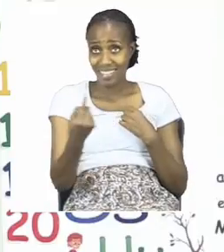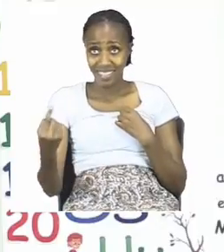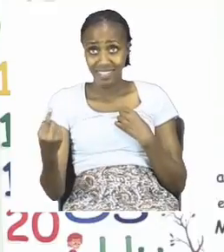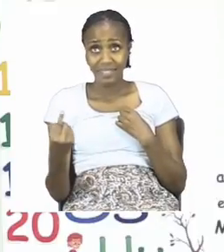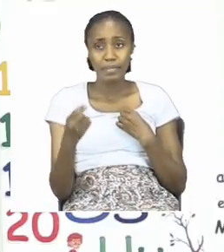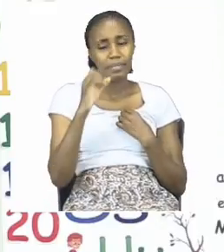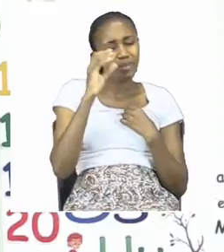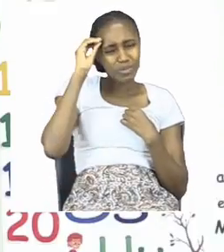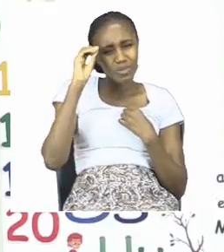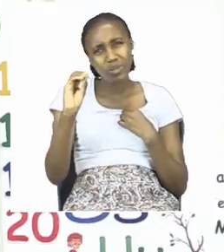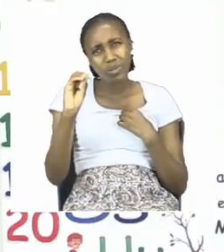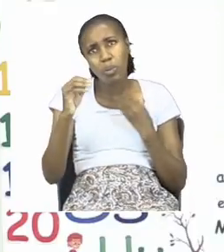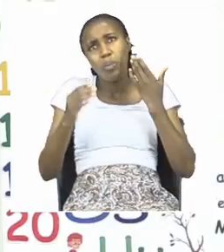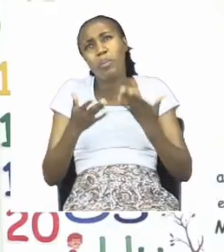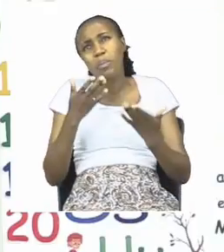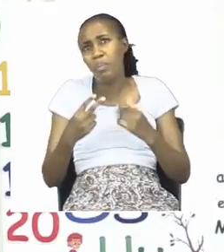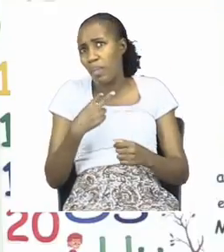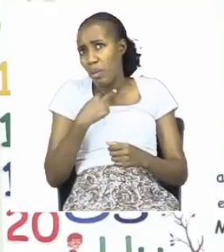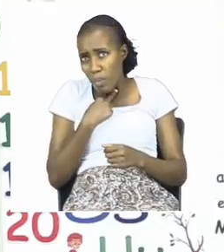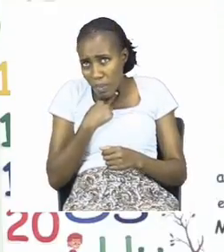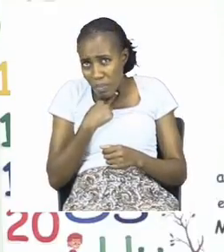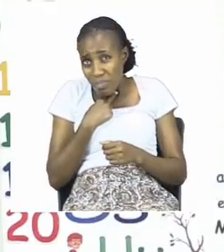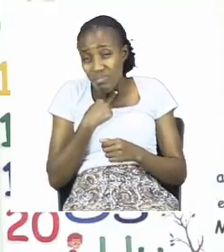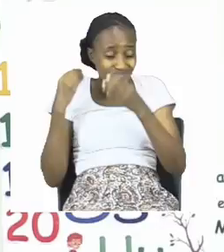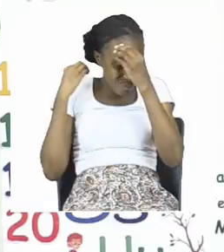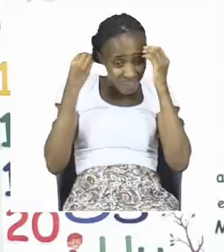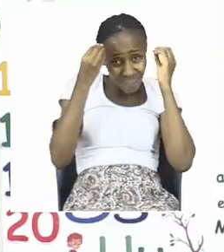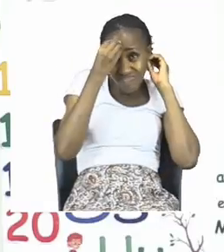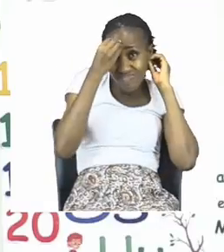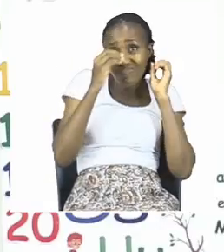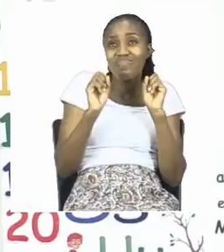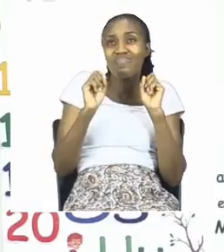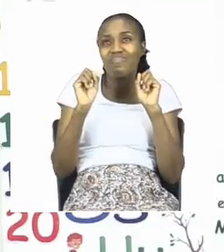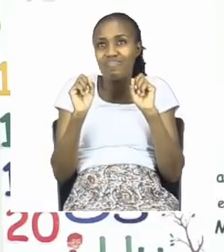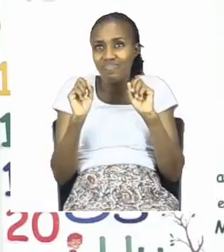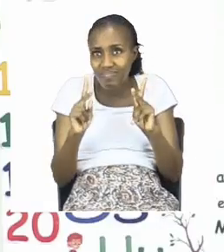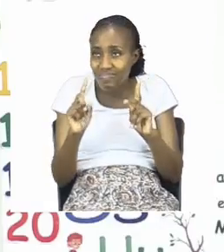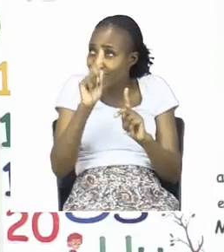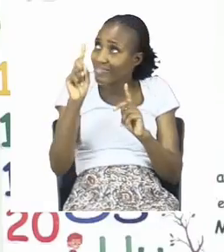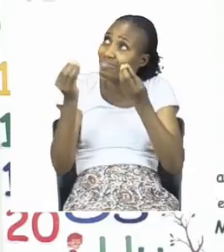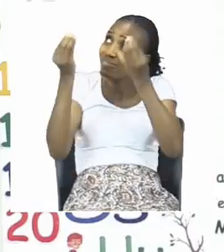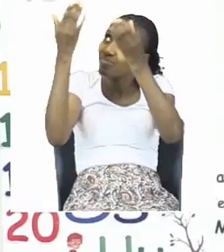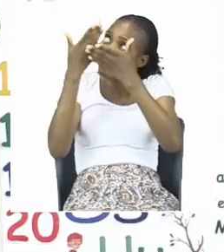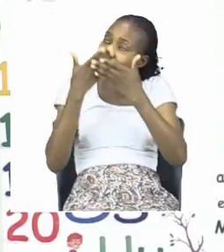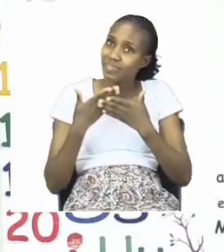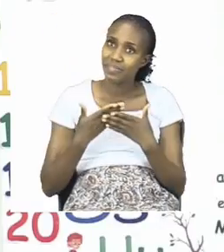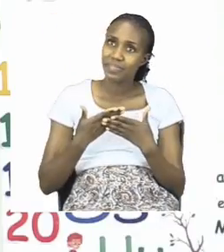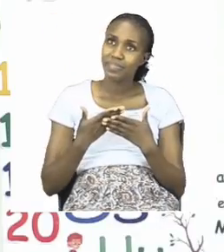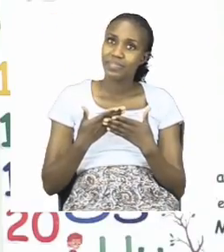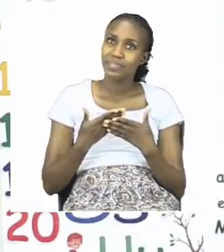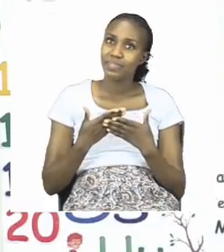not sure what to do or you get a little confused, that's okay. You can ask an adult for help.